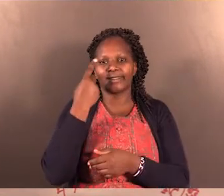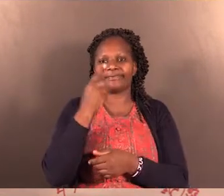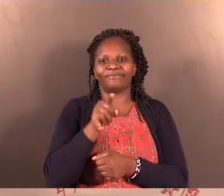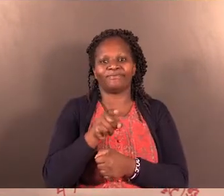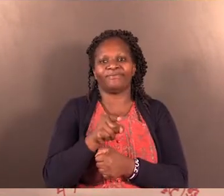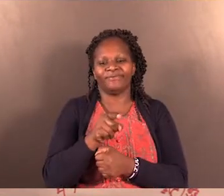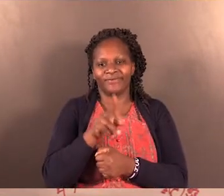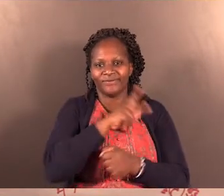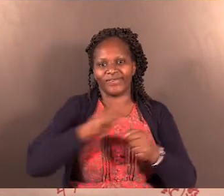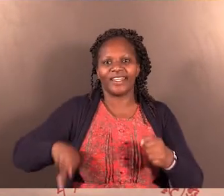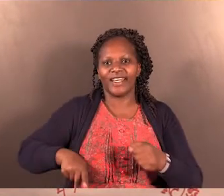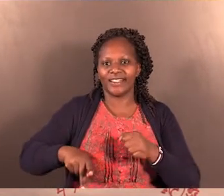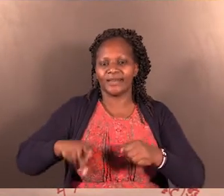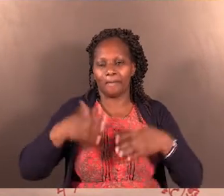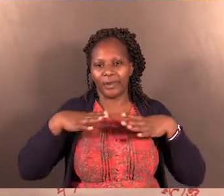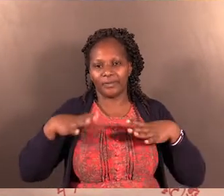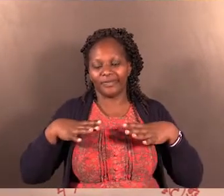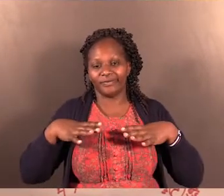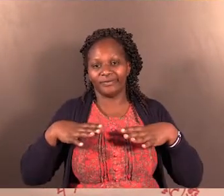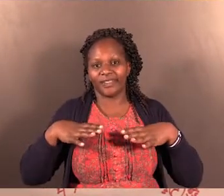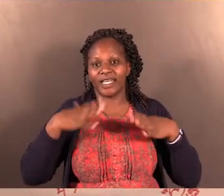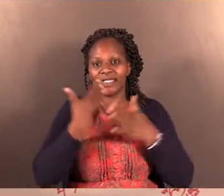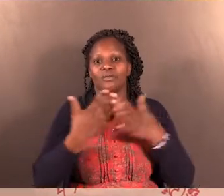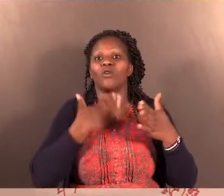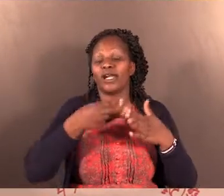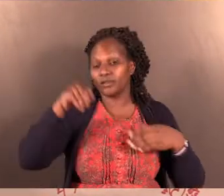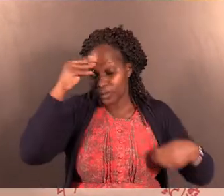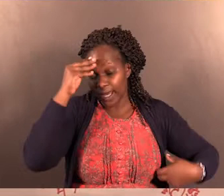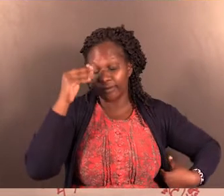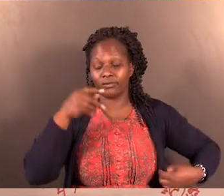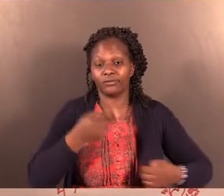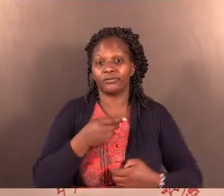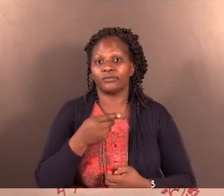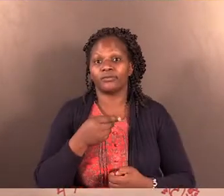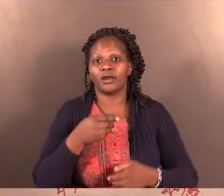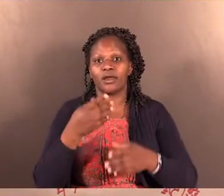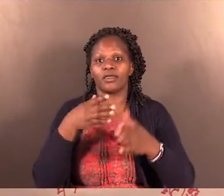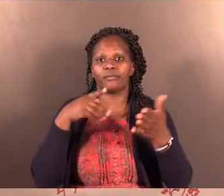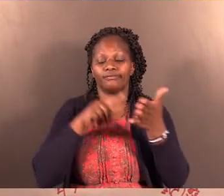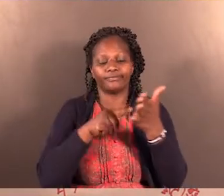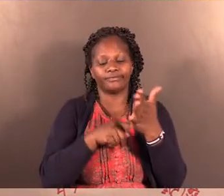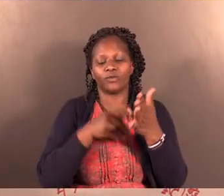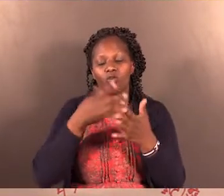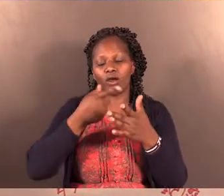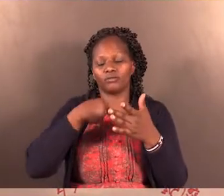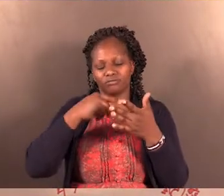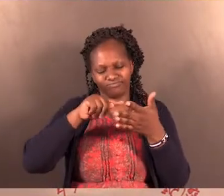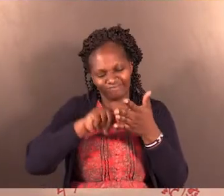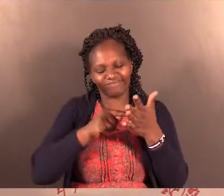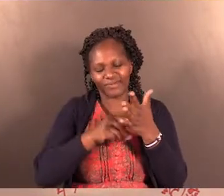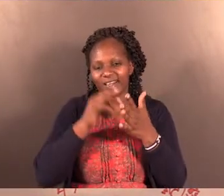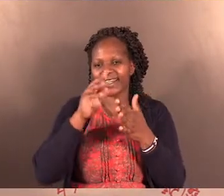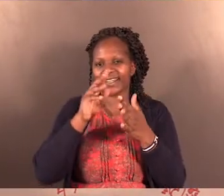misunderstanding in the king's officials. And so there's something I want us to learn from this. There are points I want us to learn from